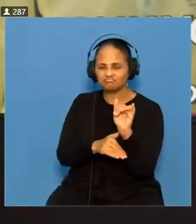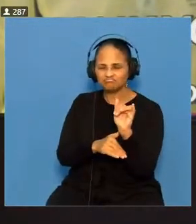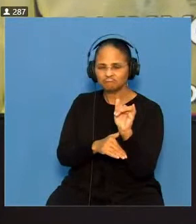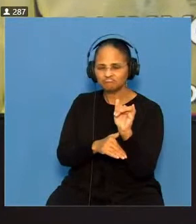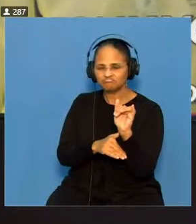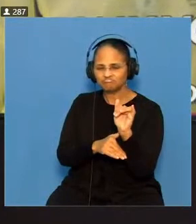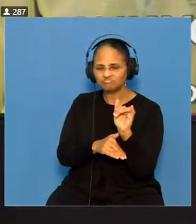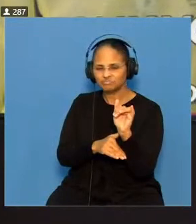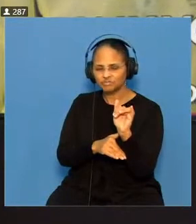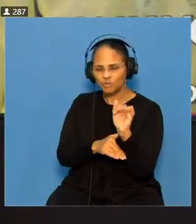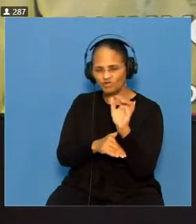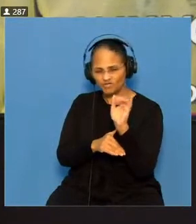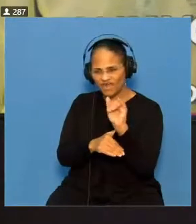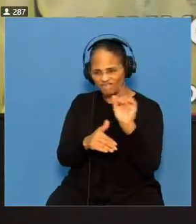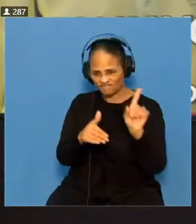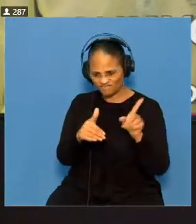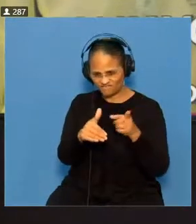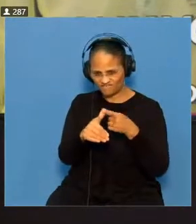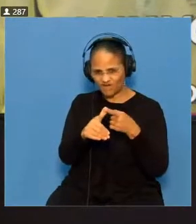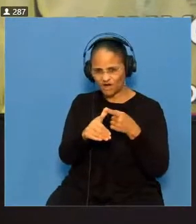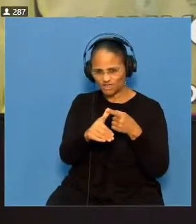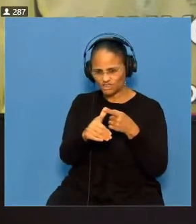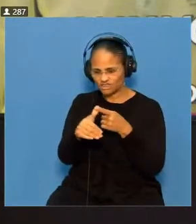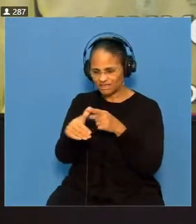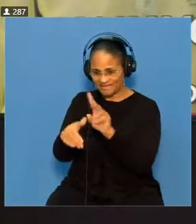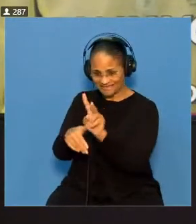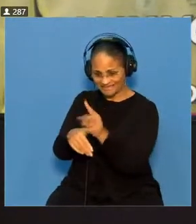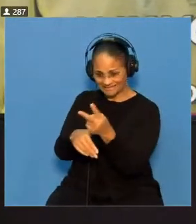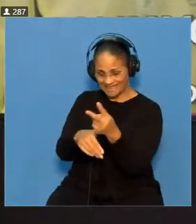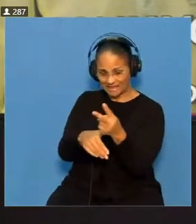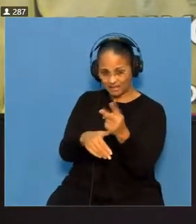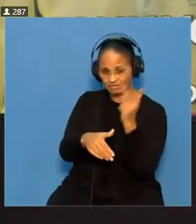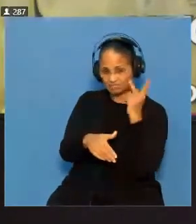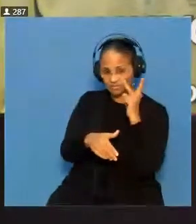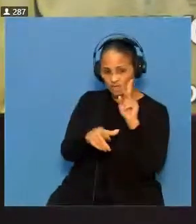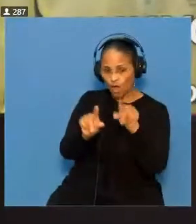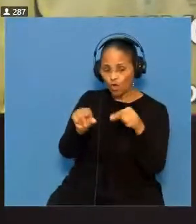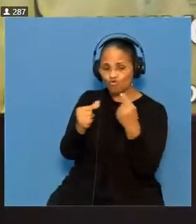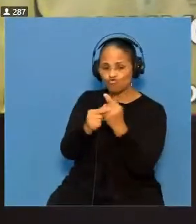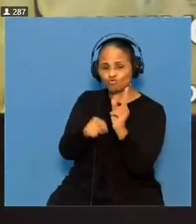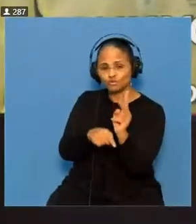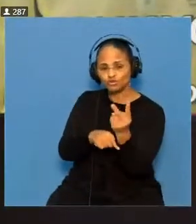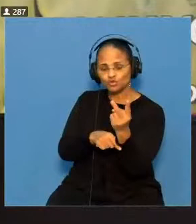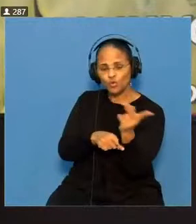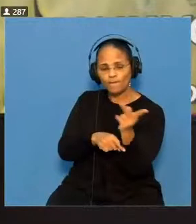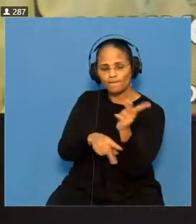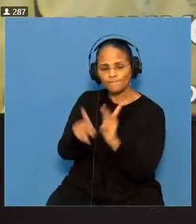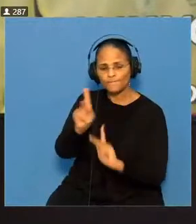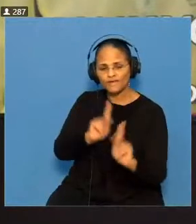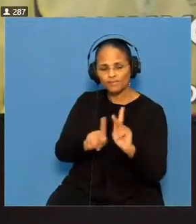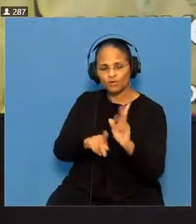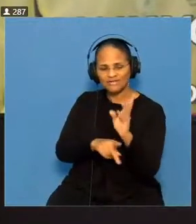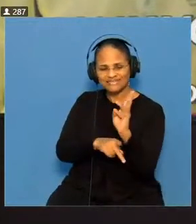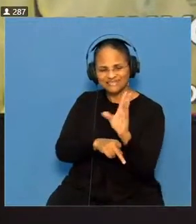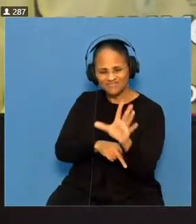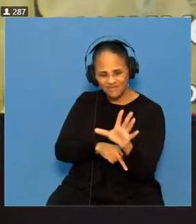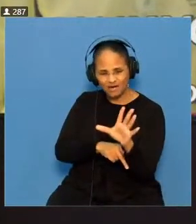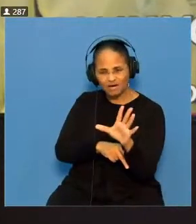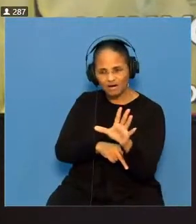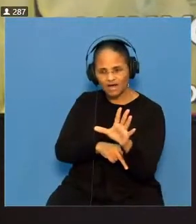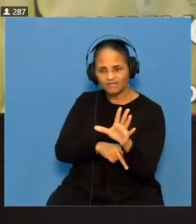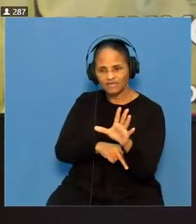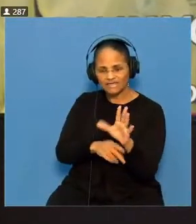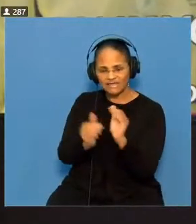that particular trunk. When we receive the next trunk of vaccines, then we would be looking at group 2, which would be those persons over 65,